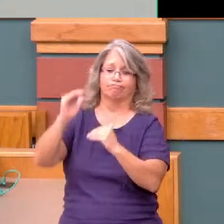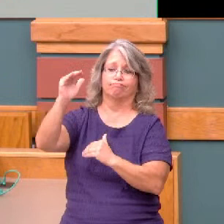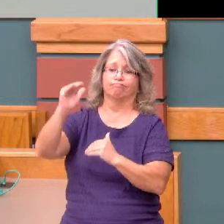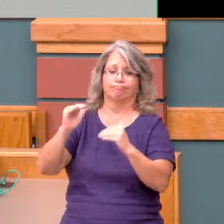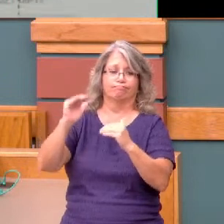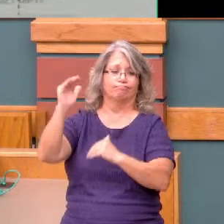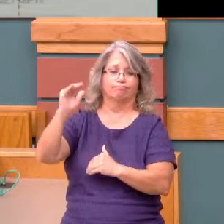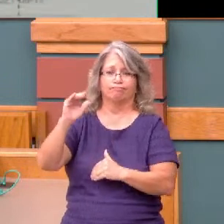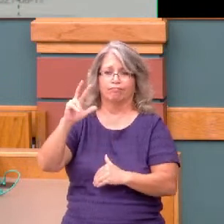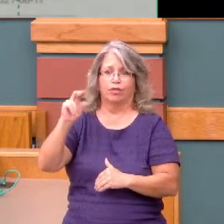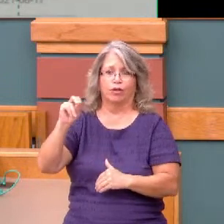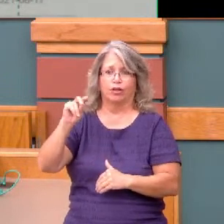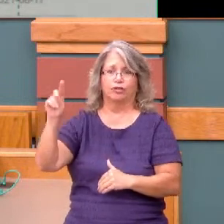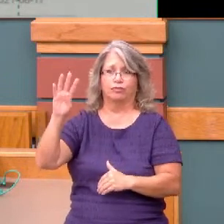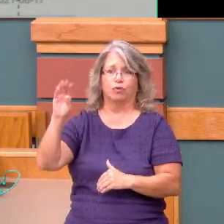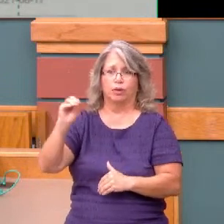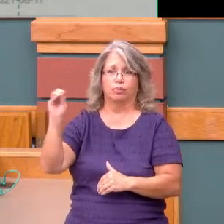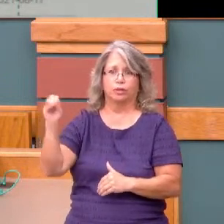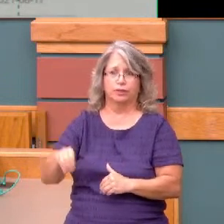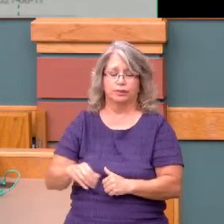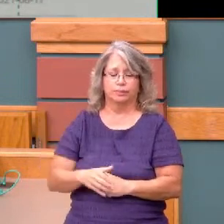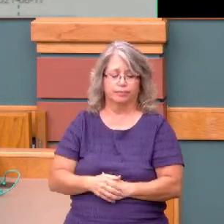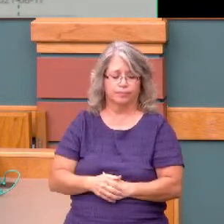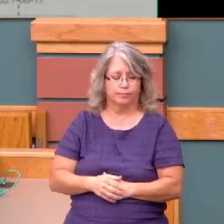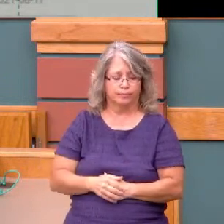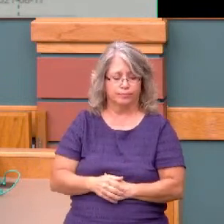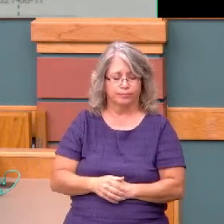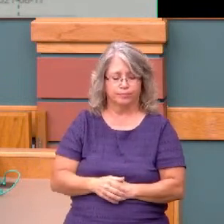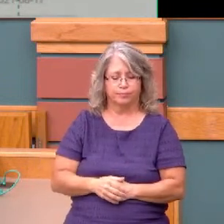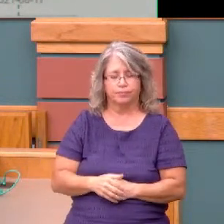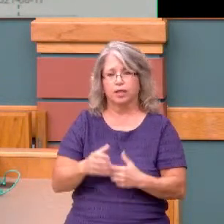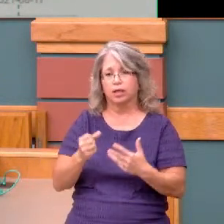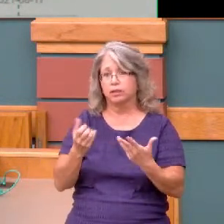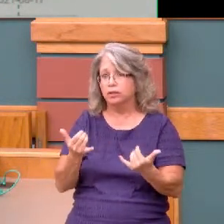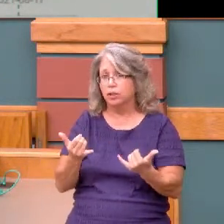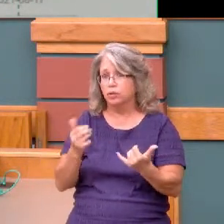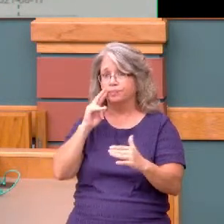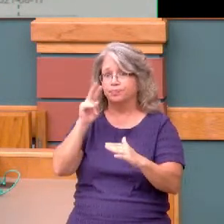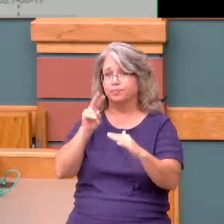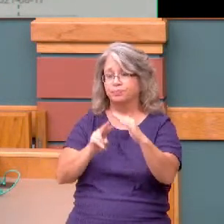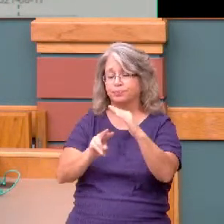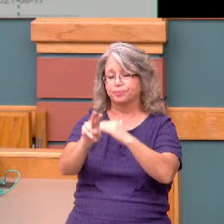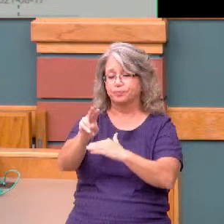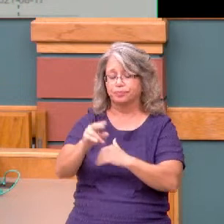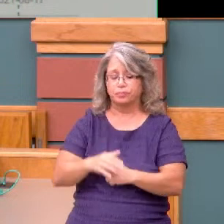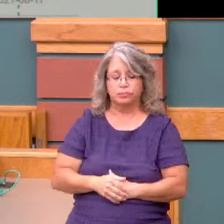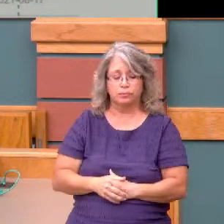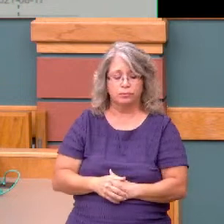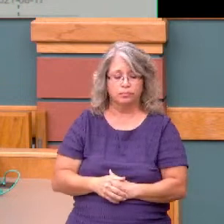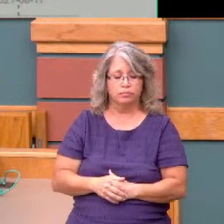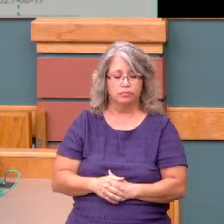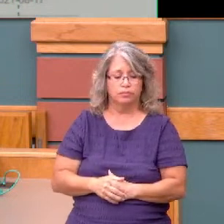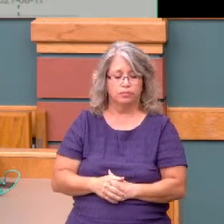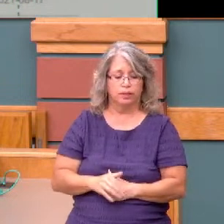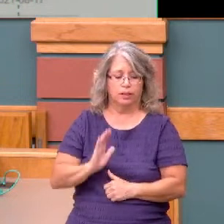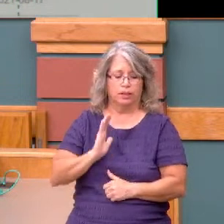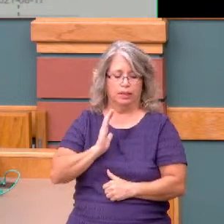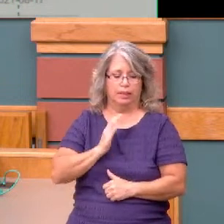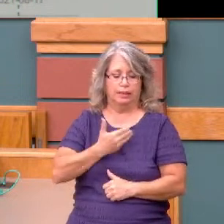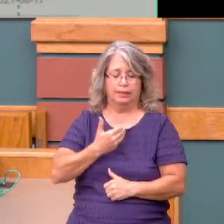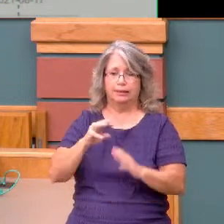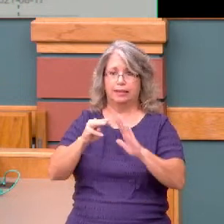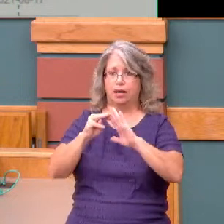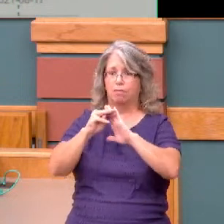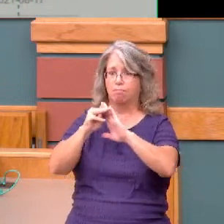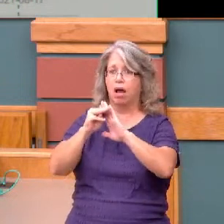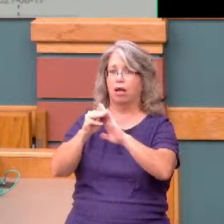40% range. So let's see what's going to happen here. So we're going to use our TAMU-CC model of